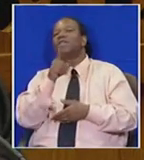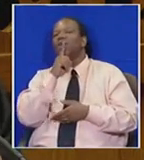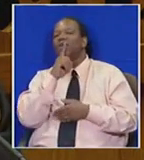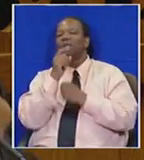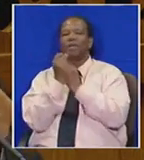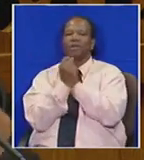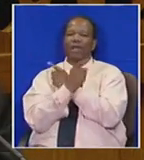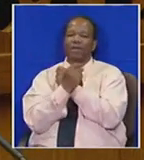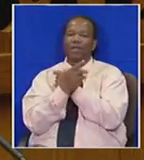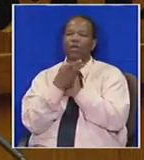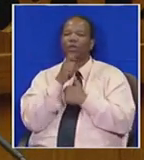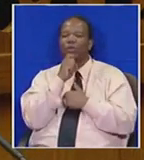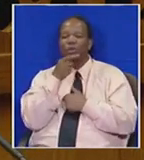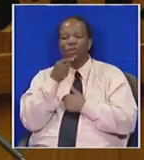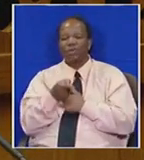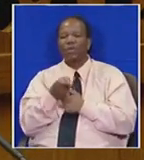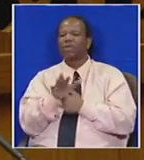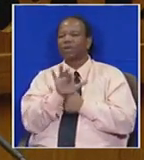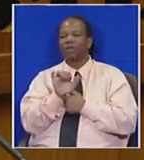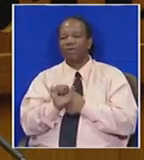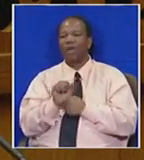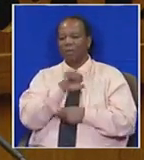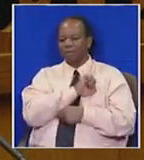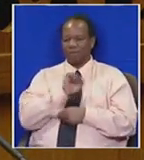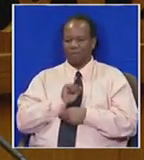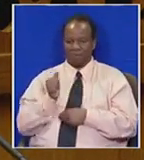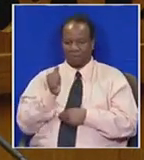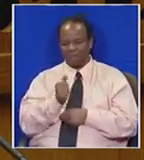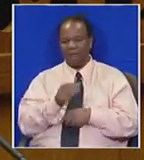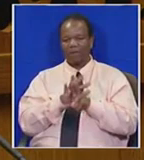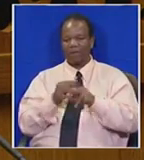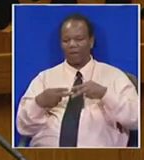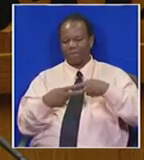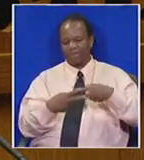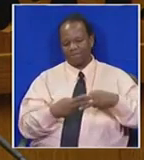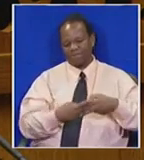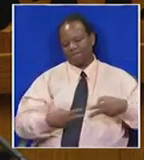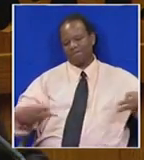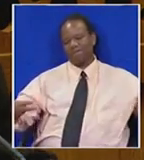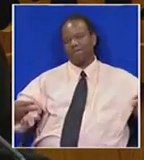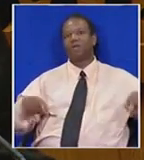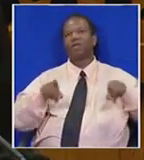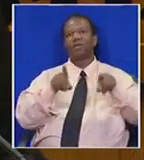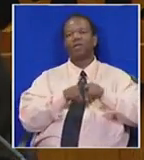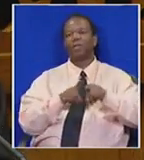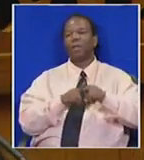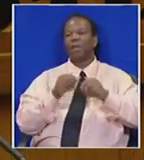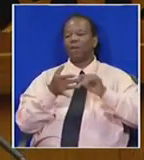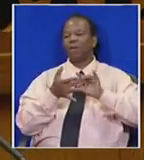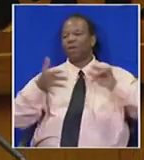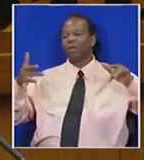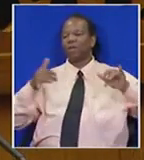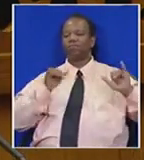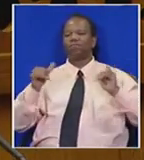here locally using South African labor, and expand fiber optic cables and link more citizens to high-speed internet